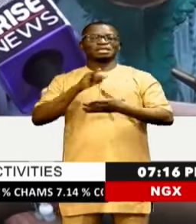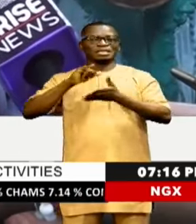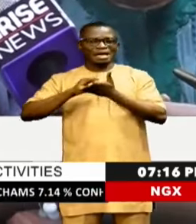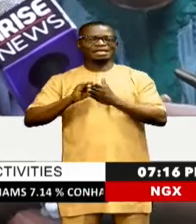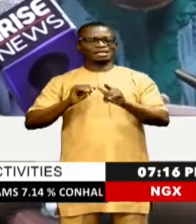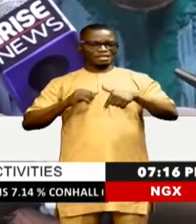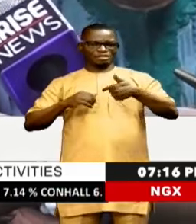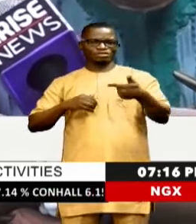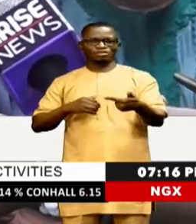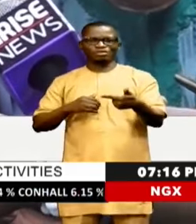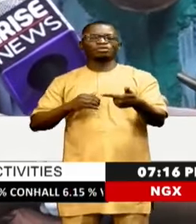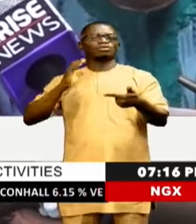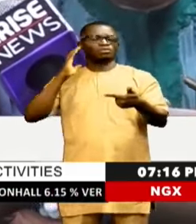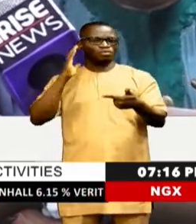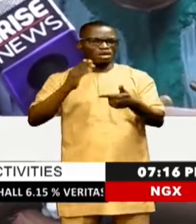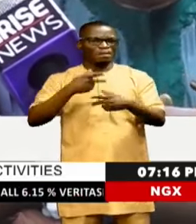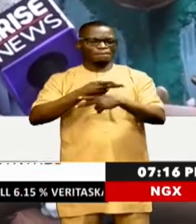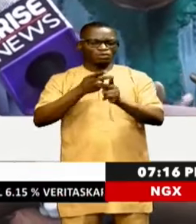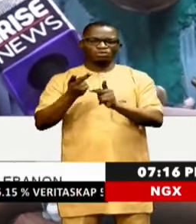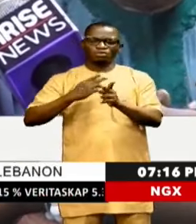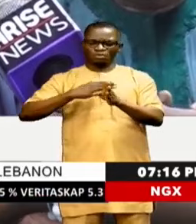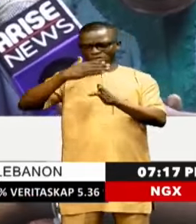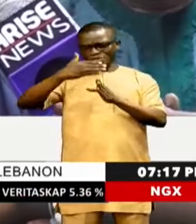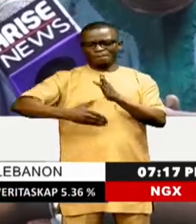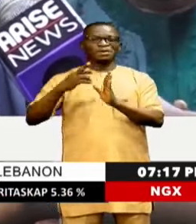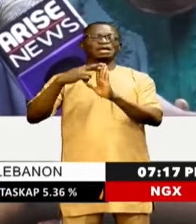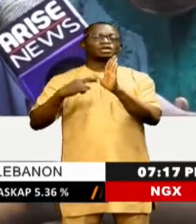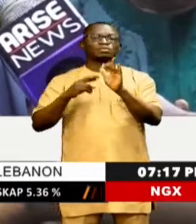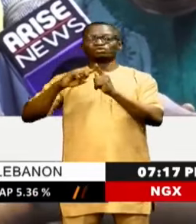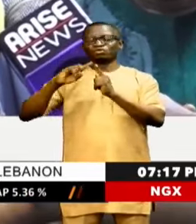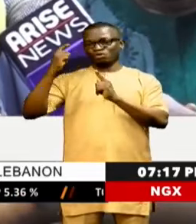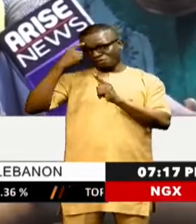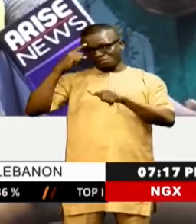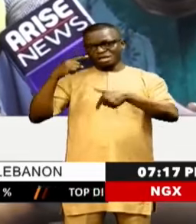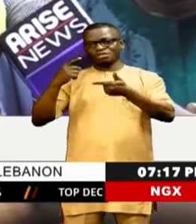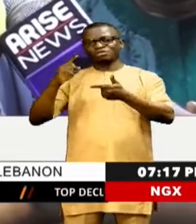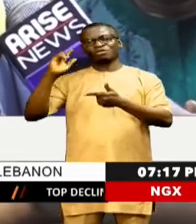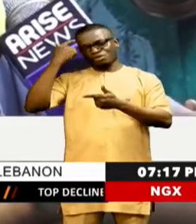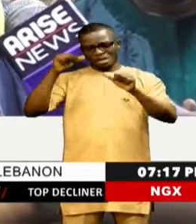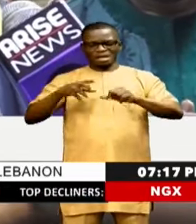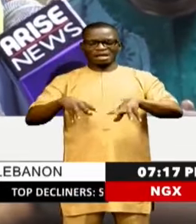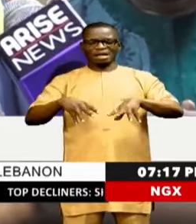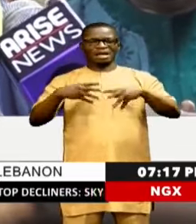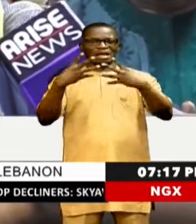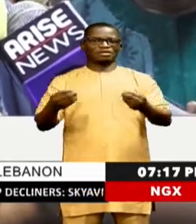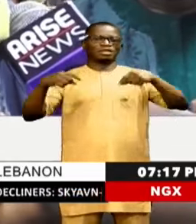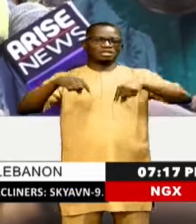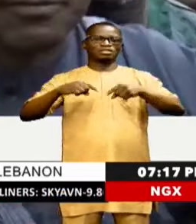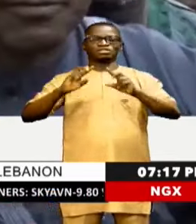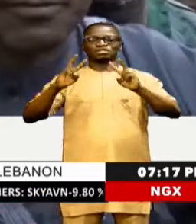turn produce a comprehensive report to government so that government will address this issue